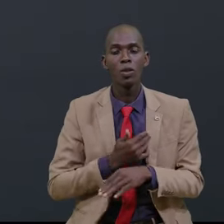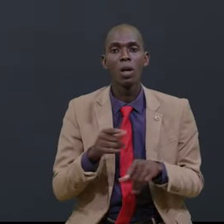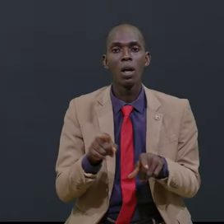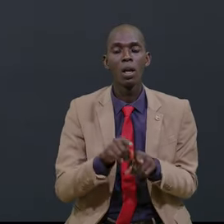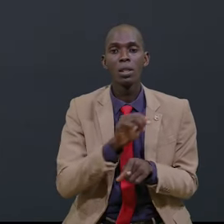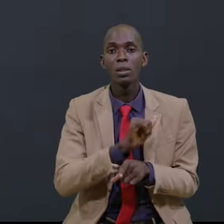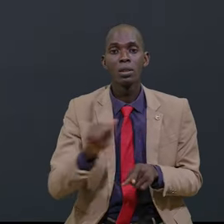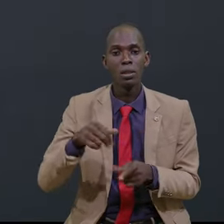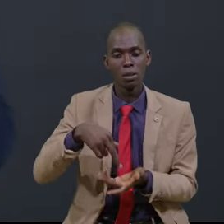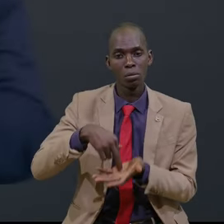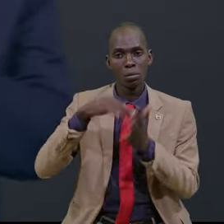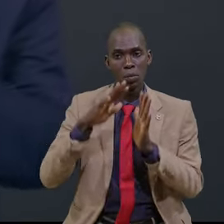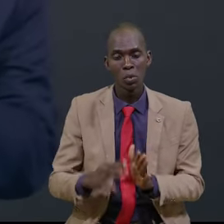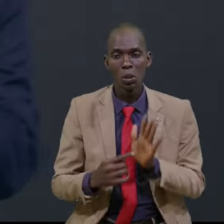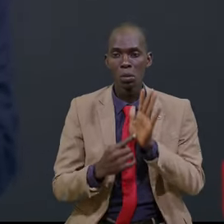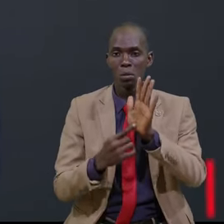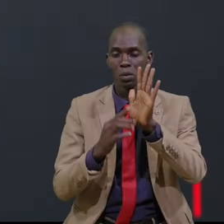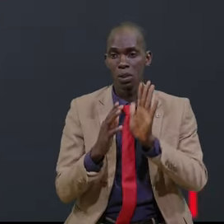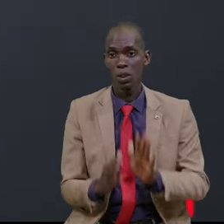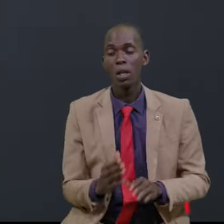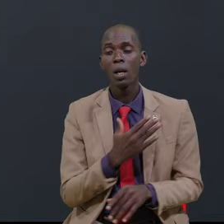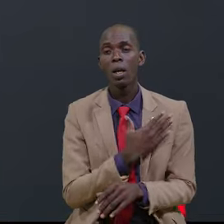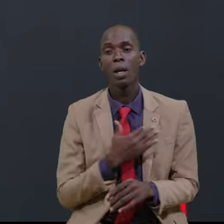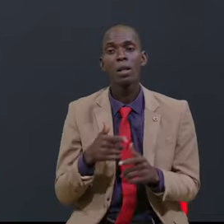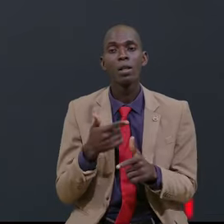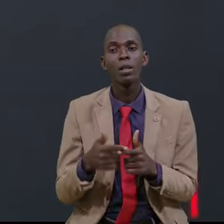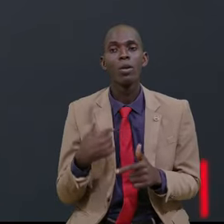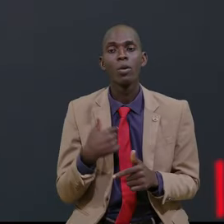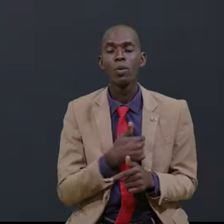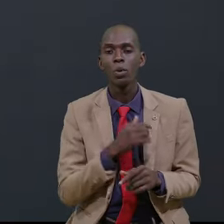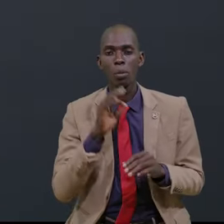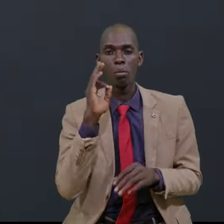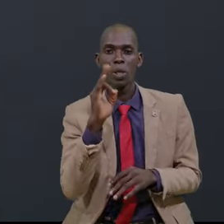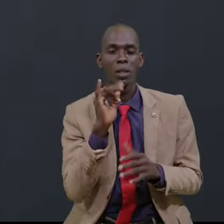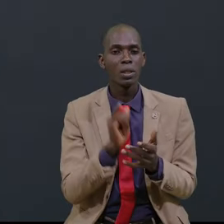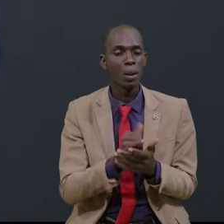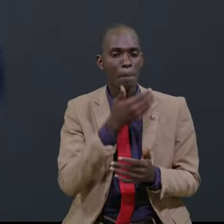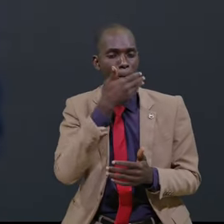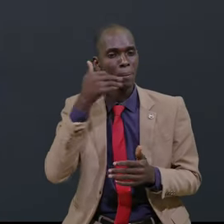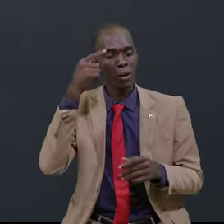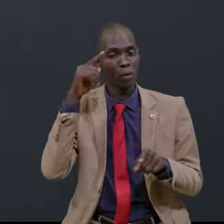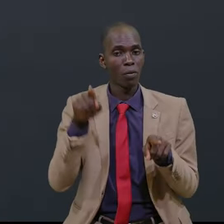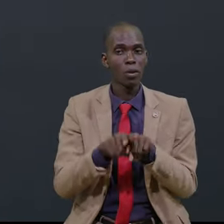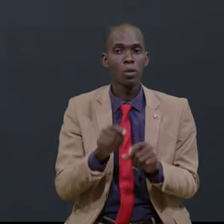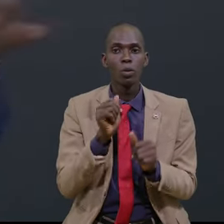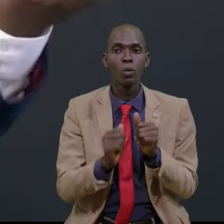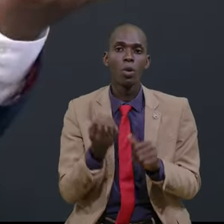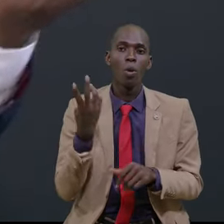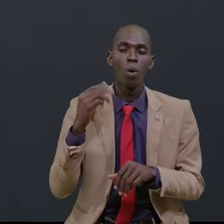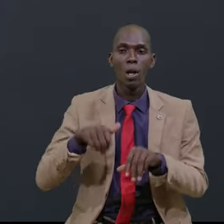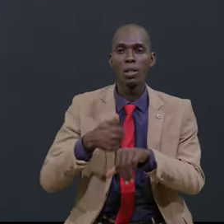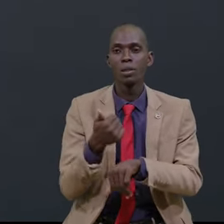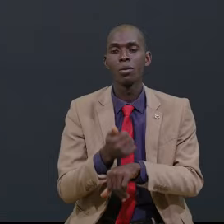mediation of the mediator and then will preach that better Covenant it says which was established